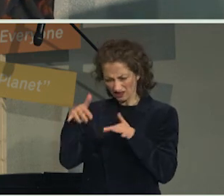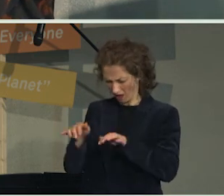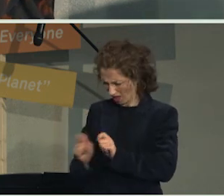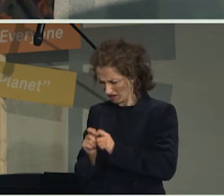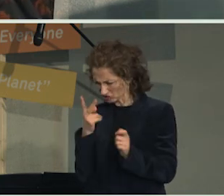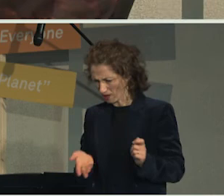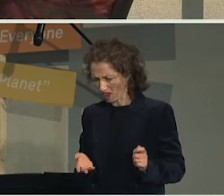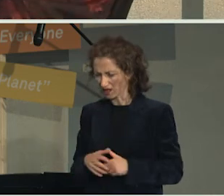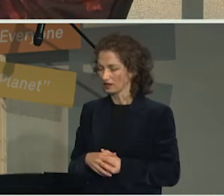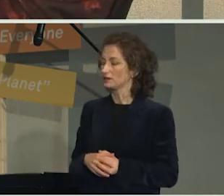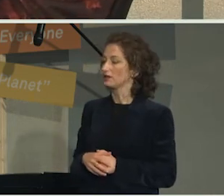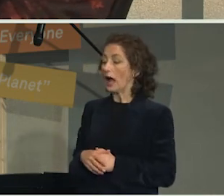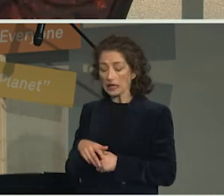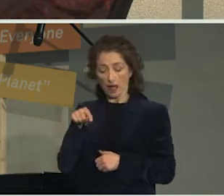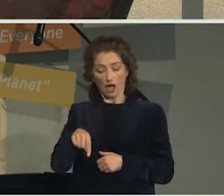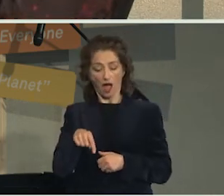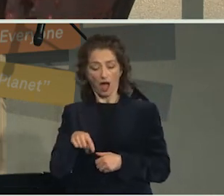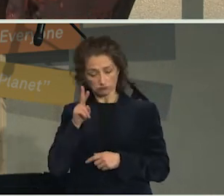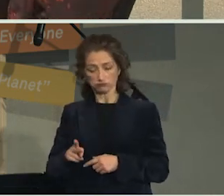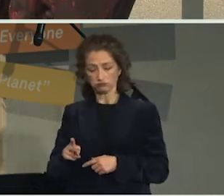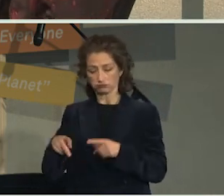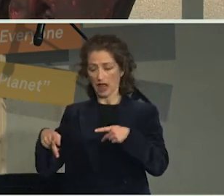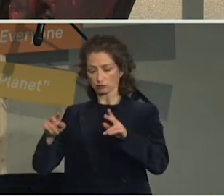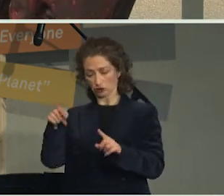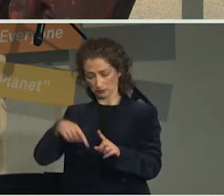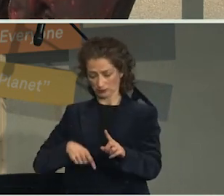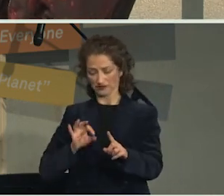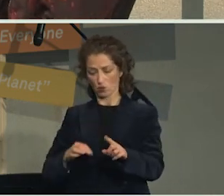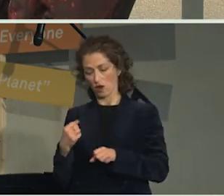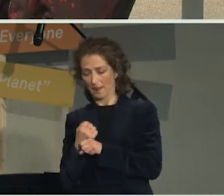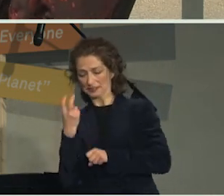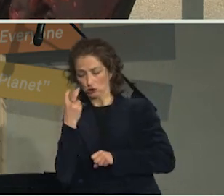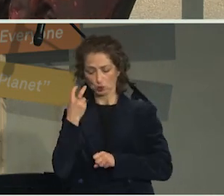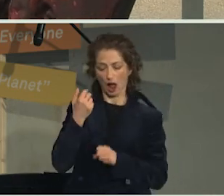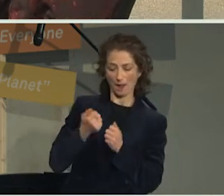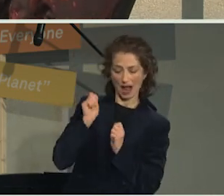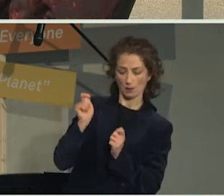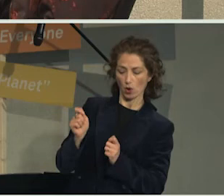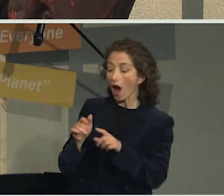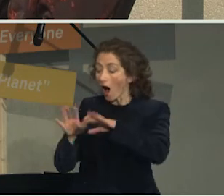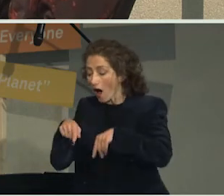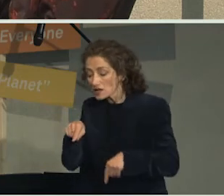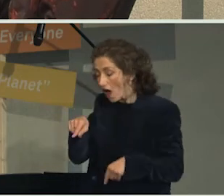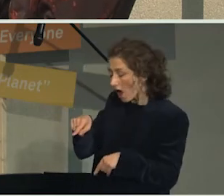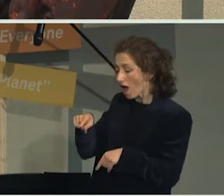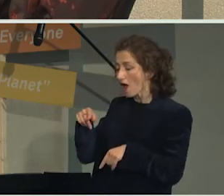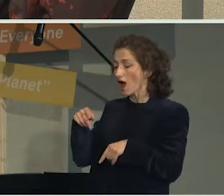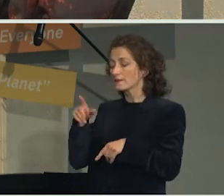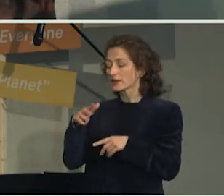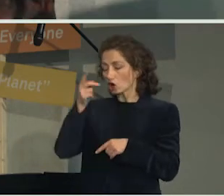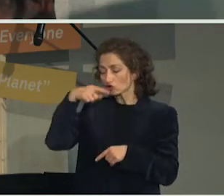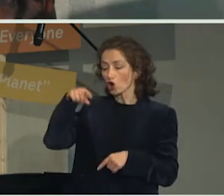let's see here, job section. Oh, there's something from the Institute of Germany, Reunited,